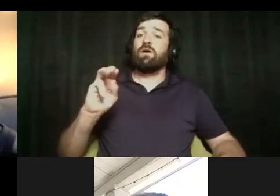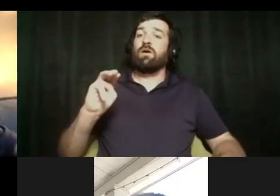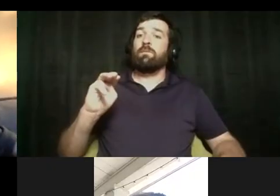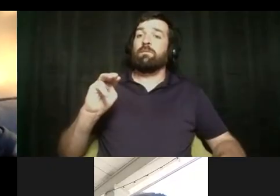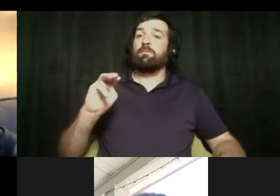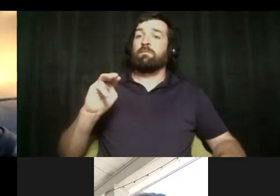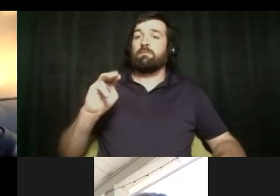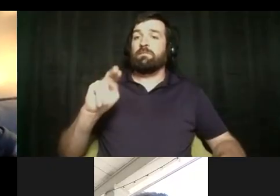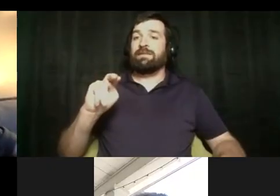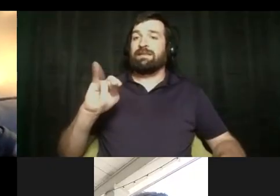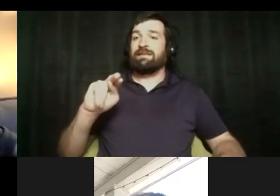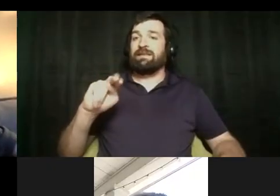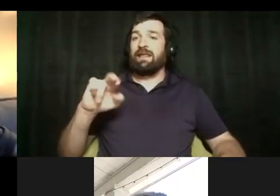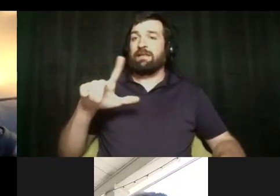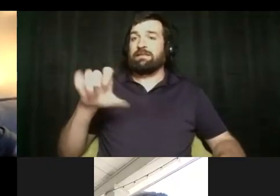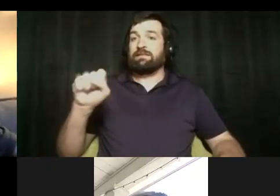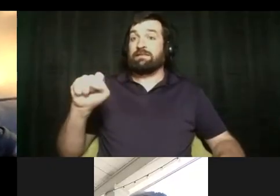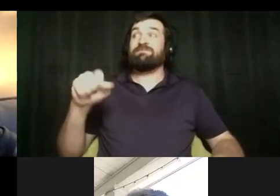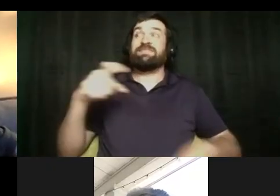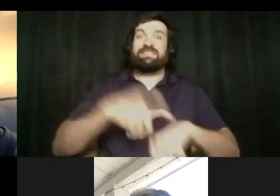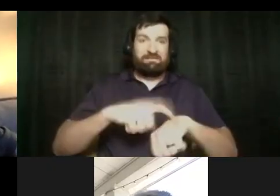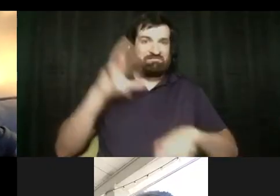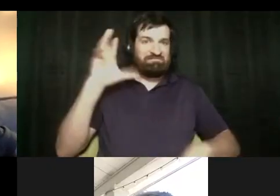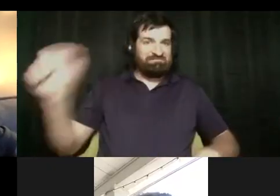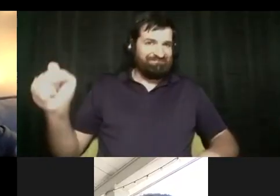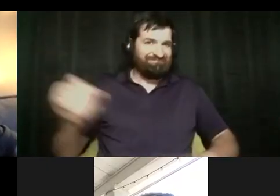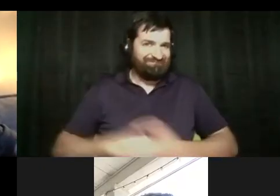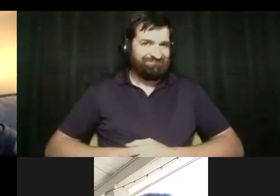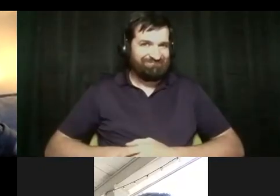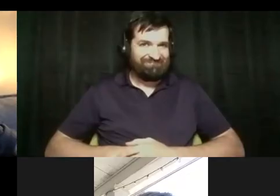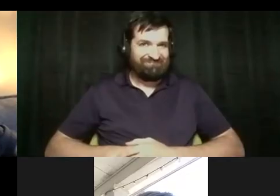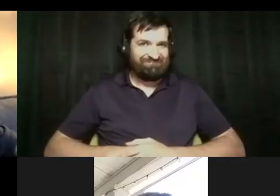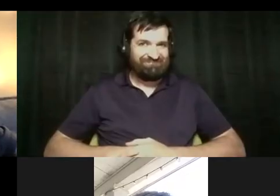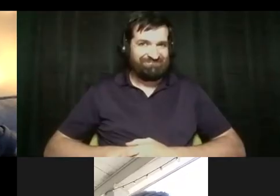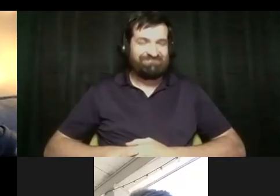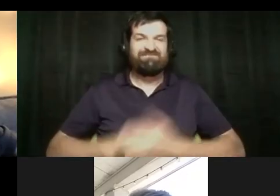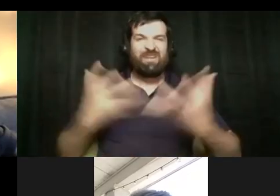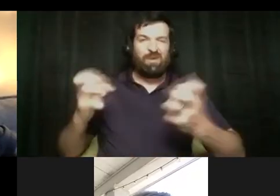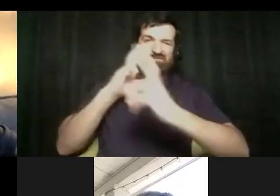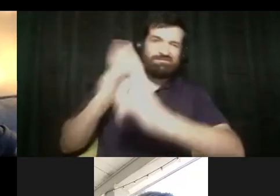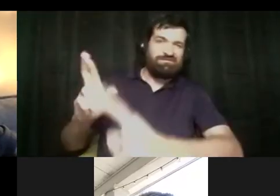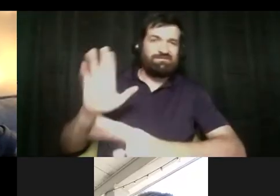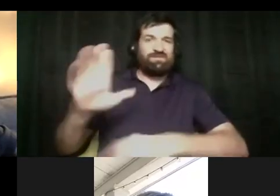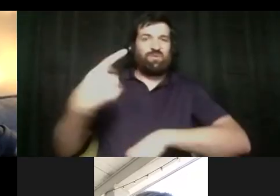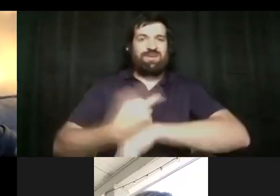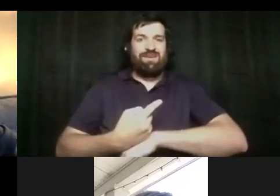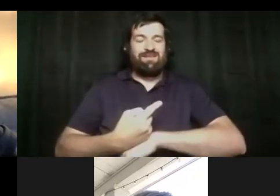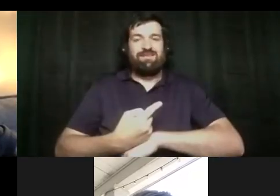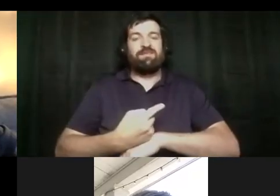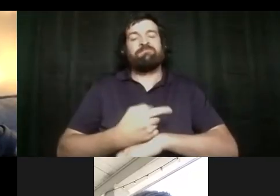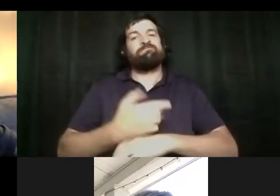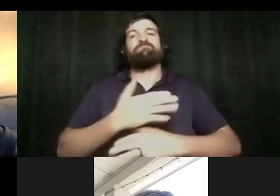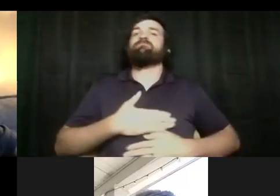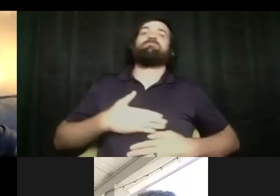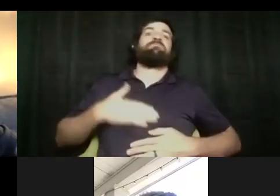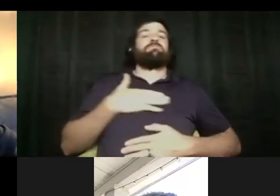be the sign that it's time for you to fly away. It's time for you to, I want to be respectful of your day. You're so generous with us